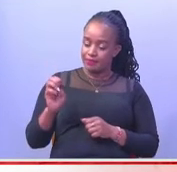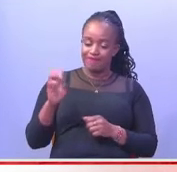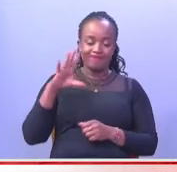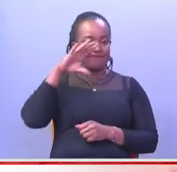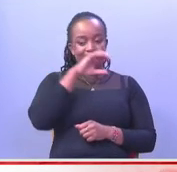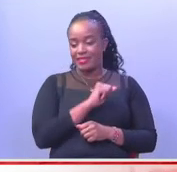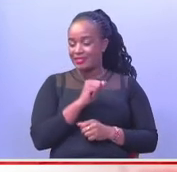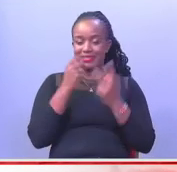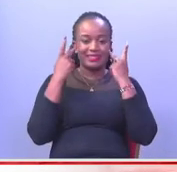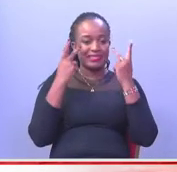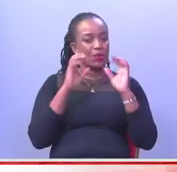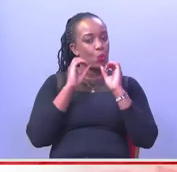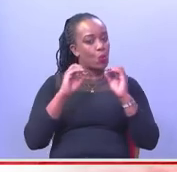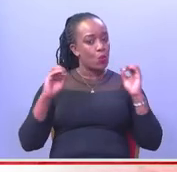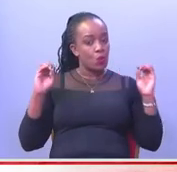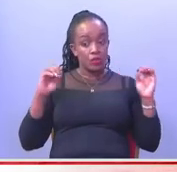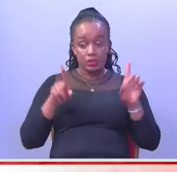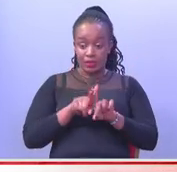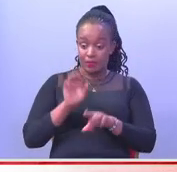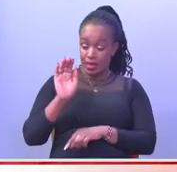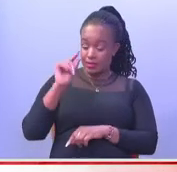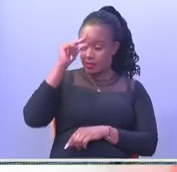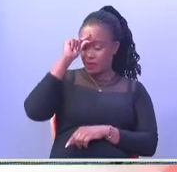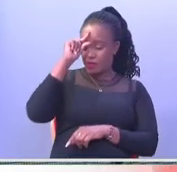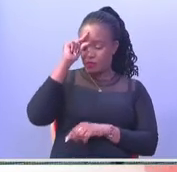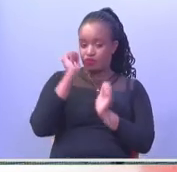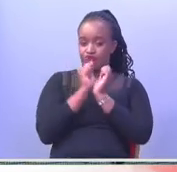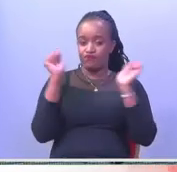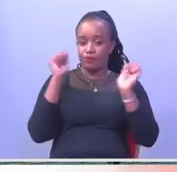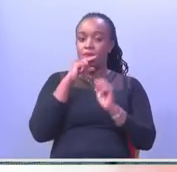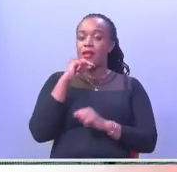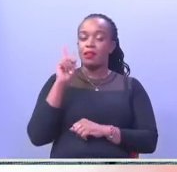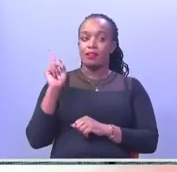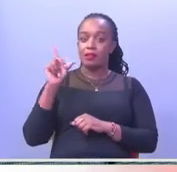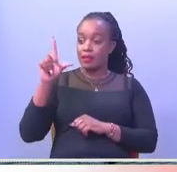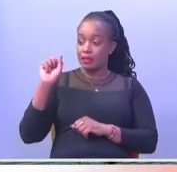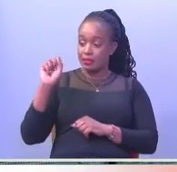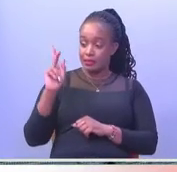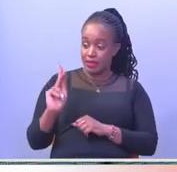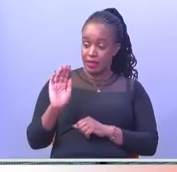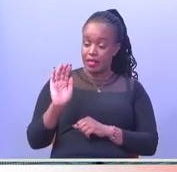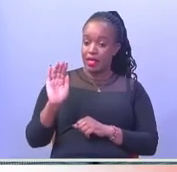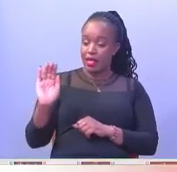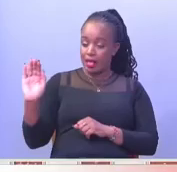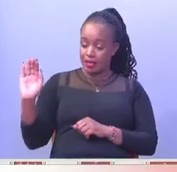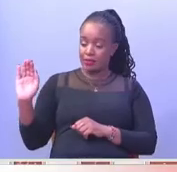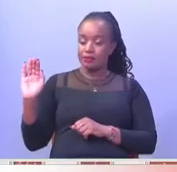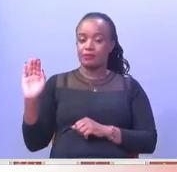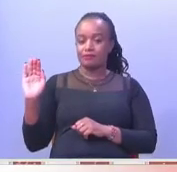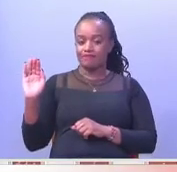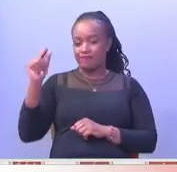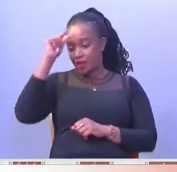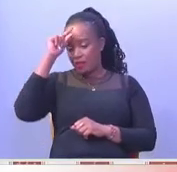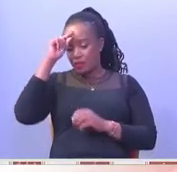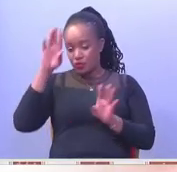mounting pressure on the government to release him. The LSK has already moved to court to propel the government to produce him. LSK